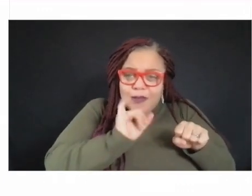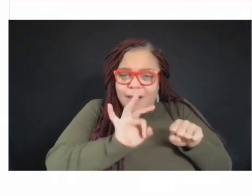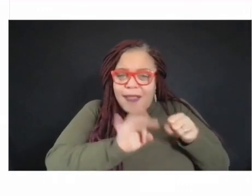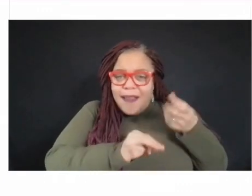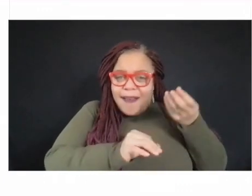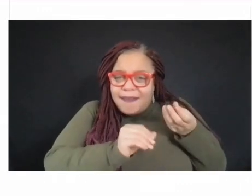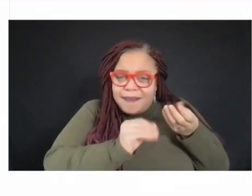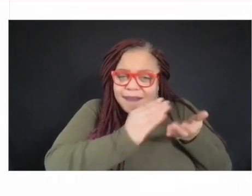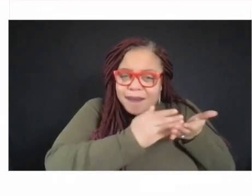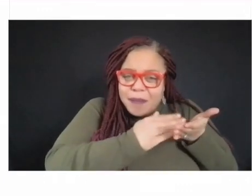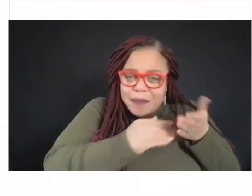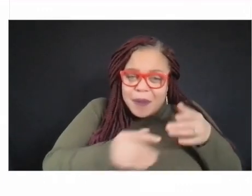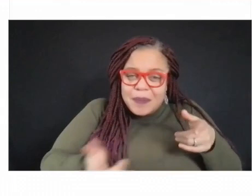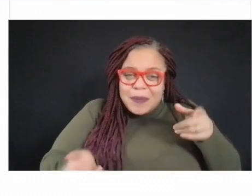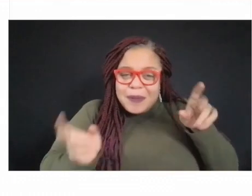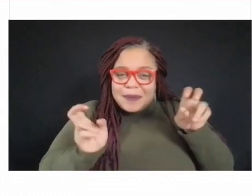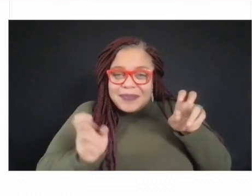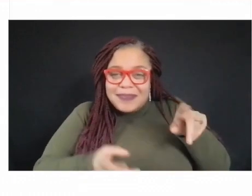to address.